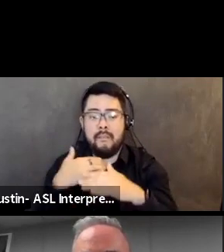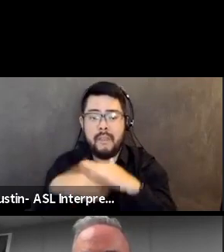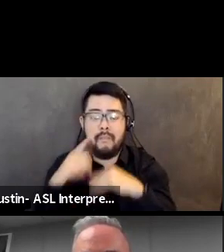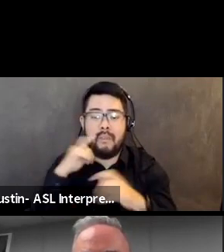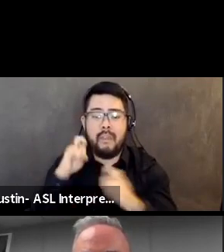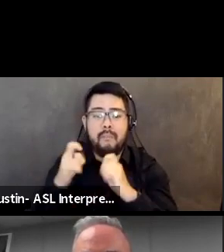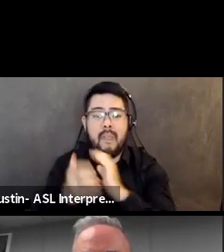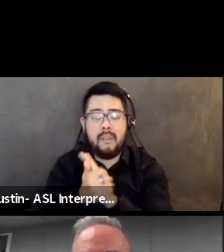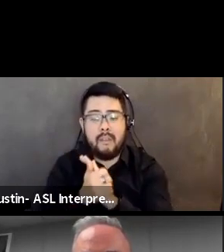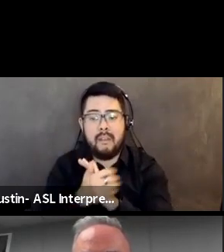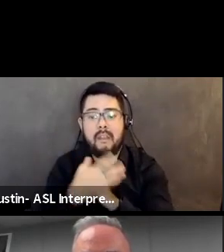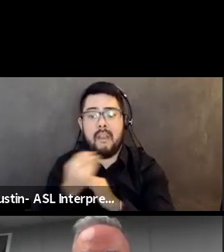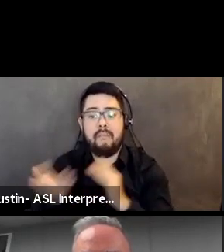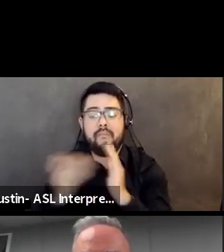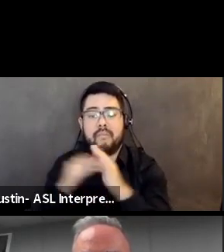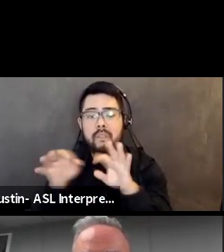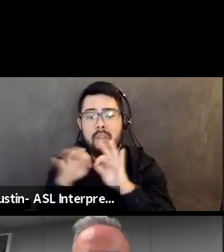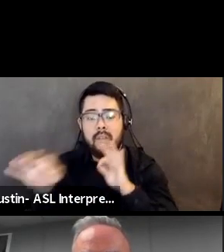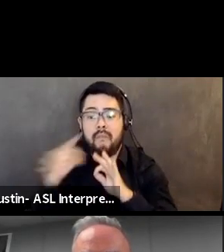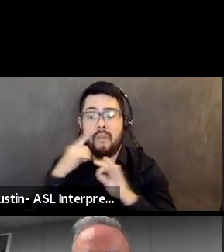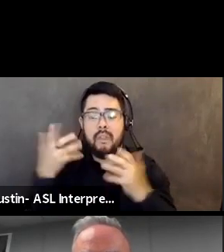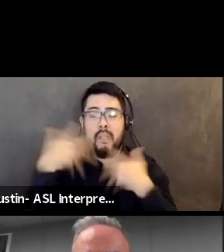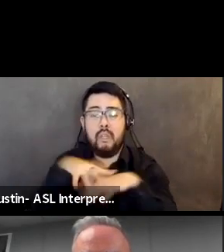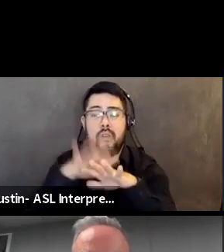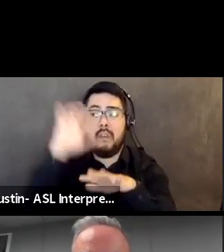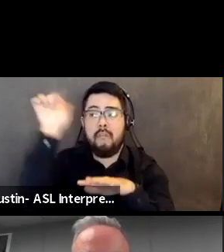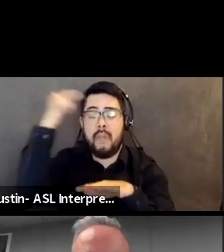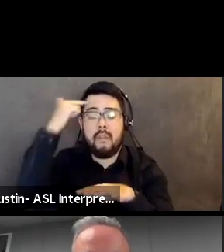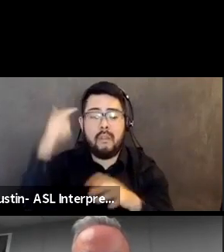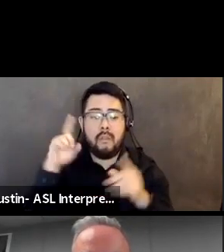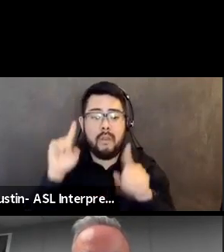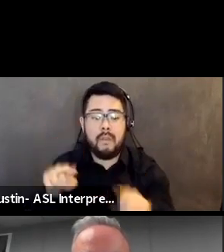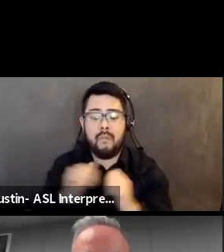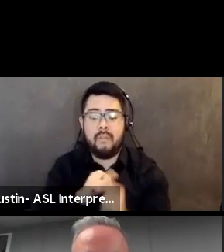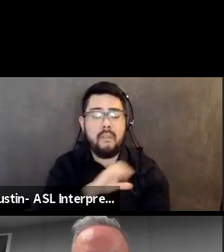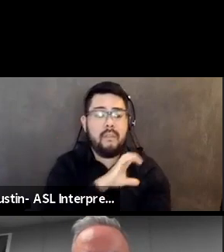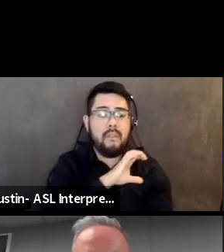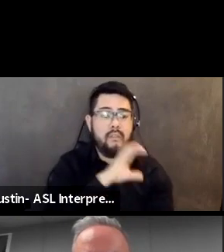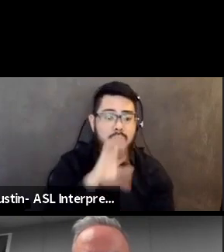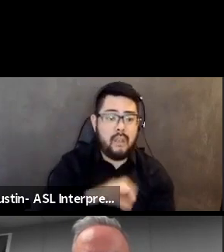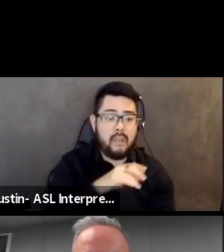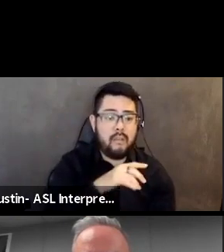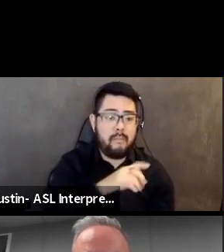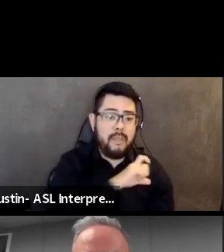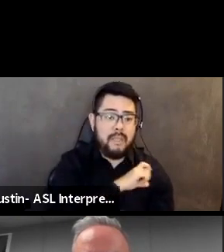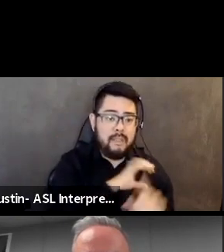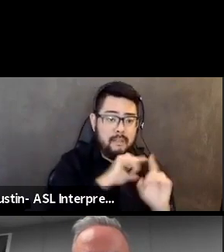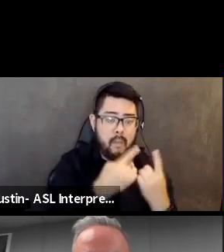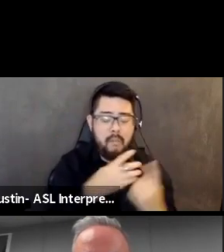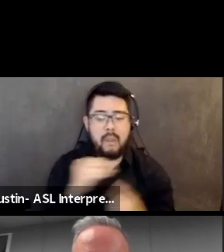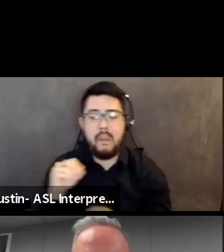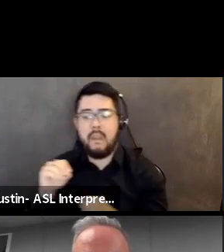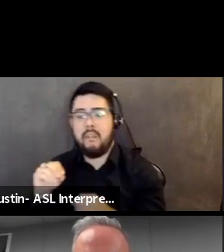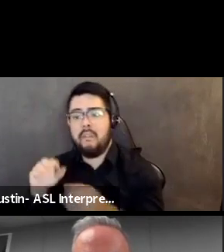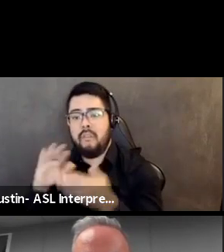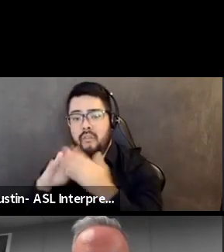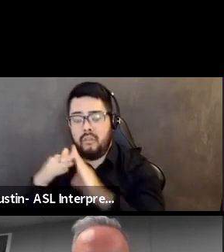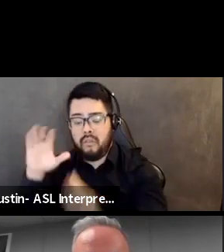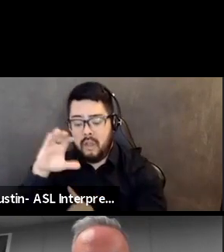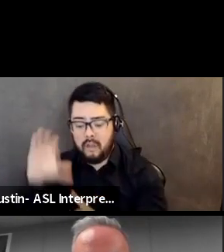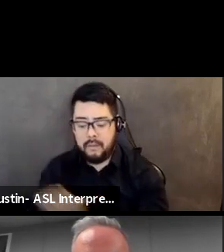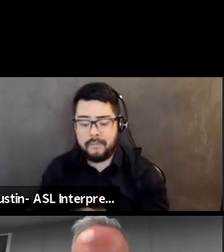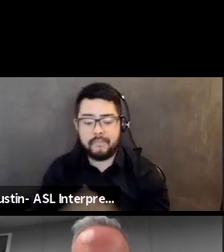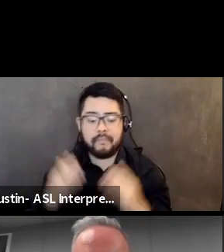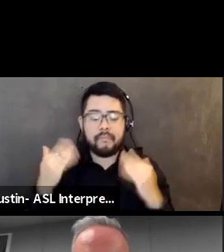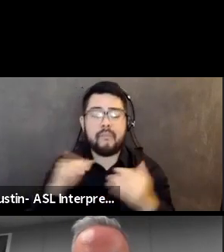restated renewal of the intergovernmental agreement with the chicago police department of the city of chicago for school resource